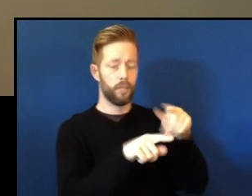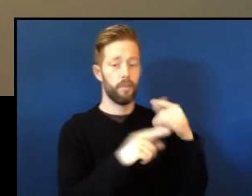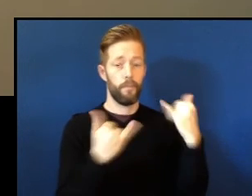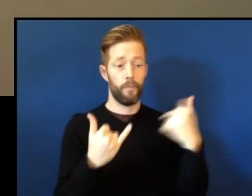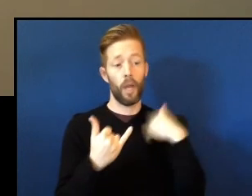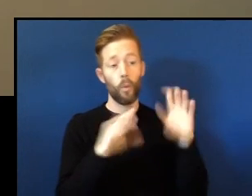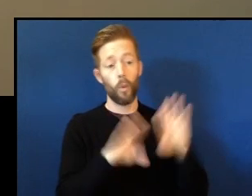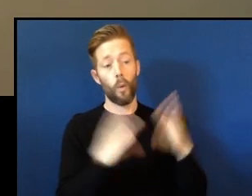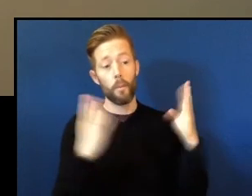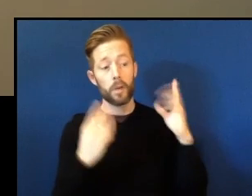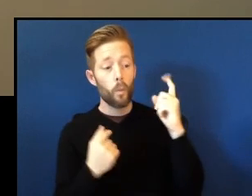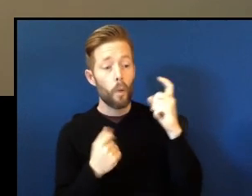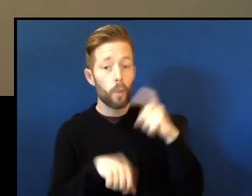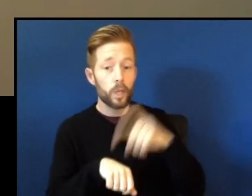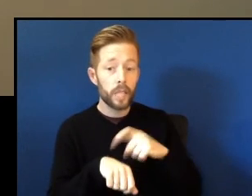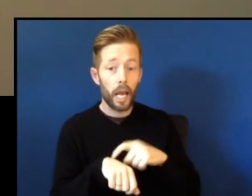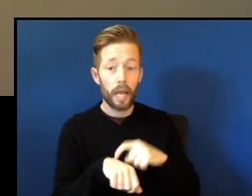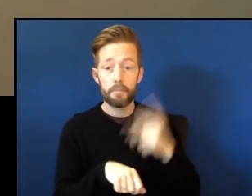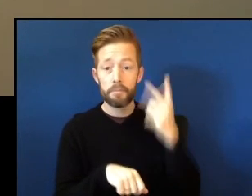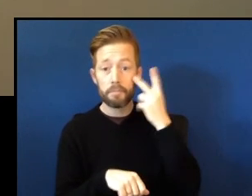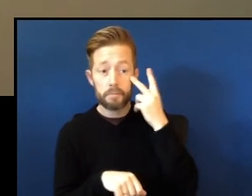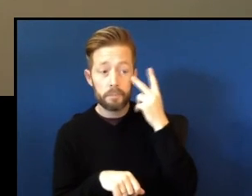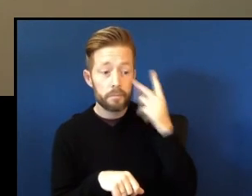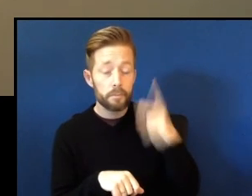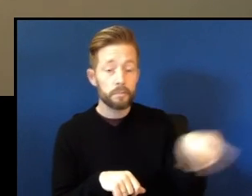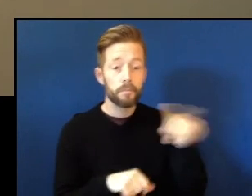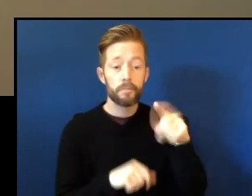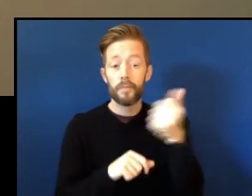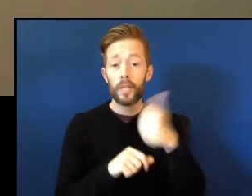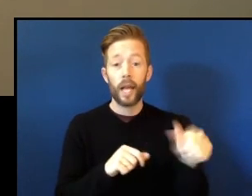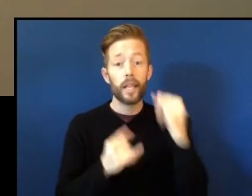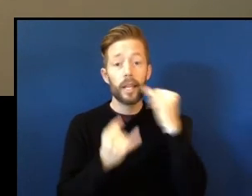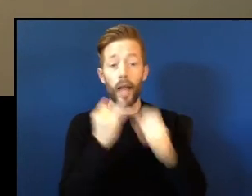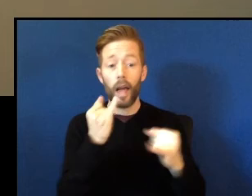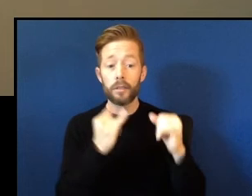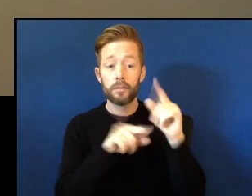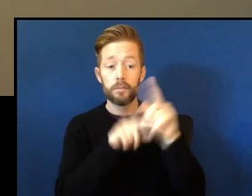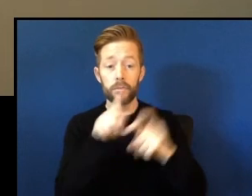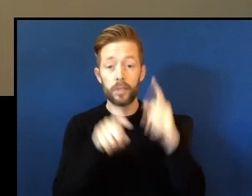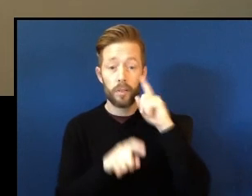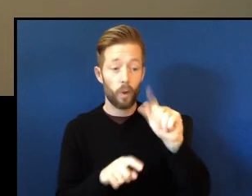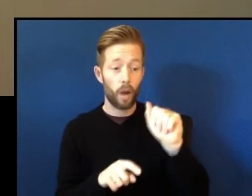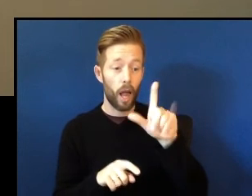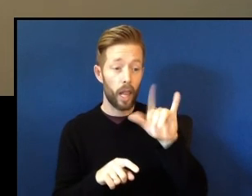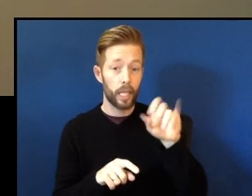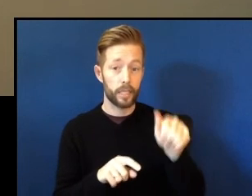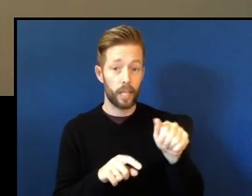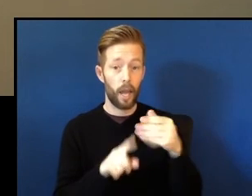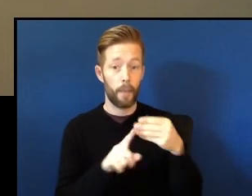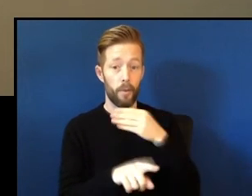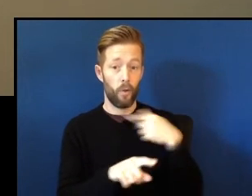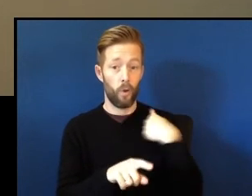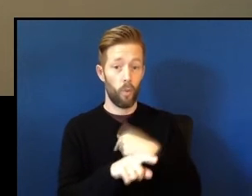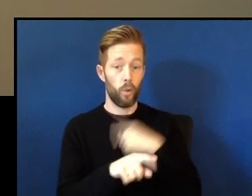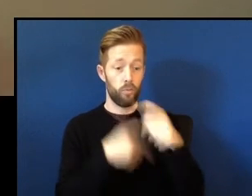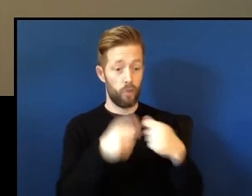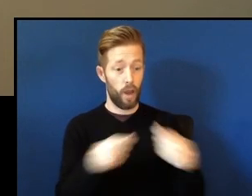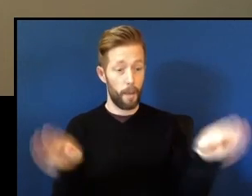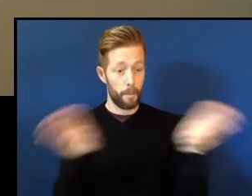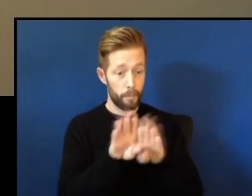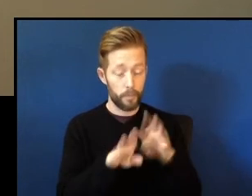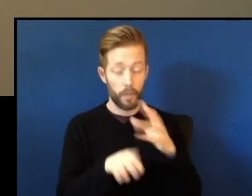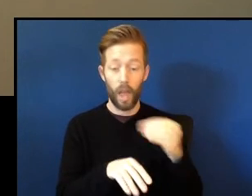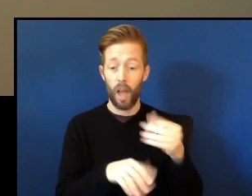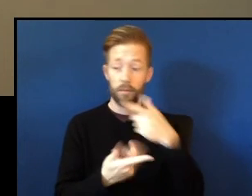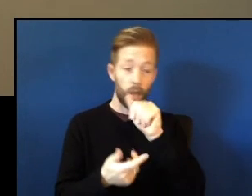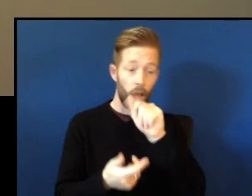open it up one last time to see if anyone has any final questions for Alyssa before we wrap things up. And Alyssa, if you